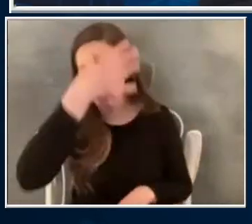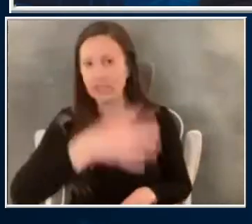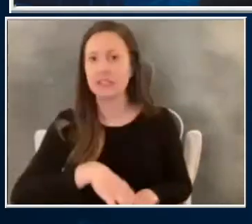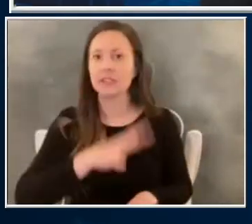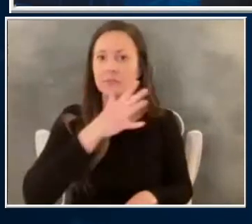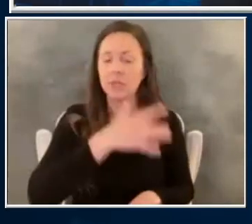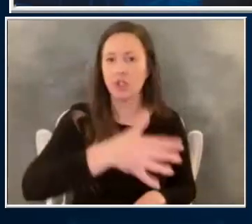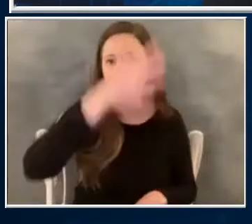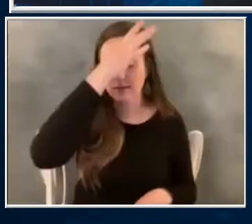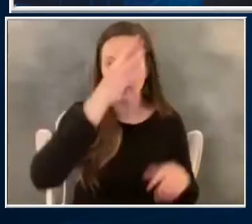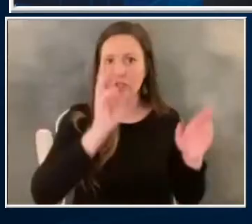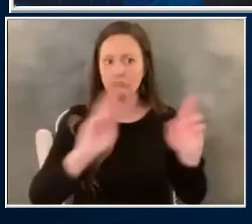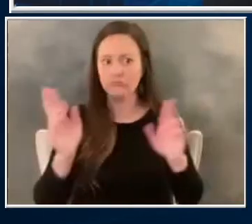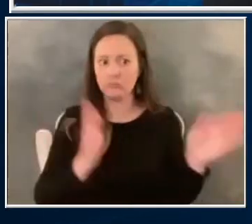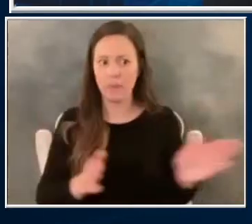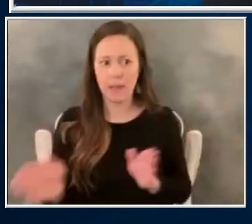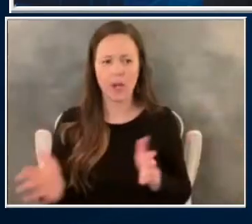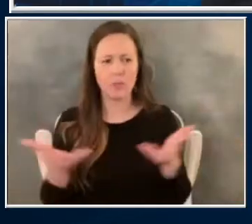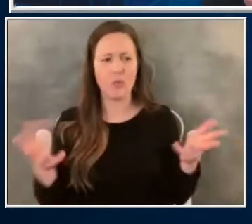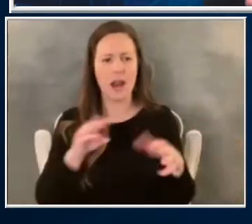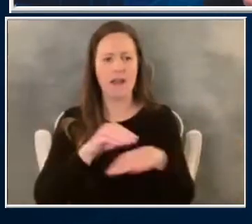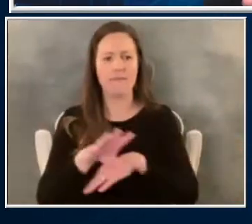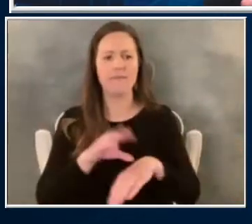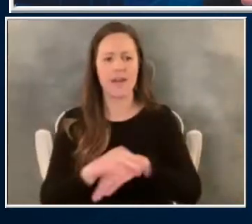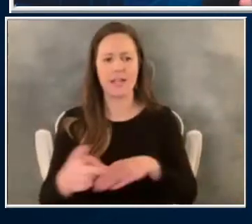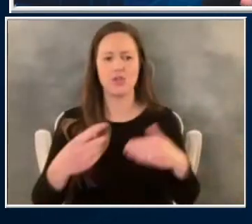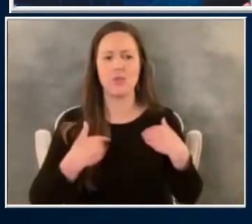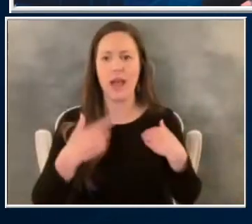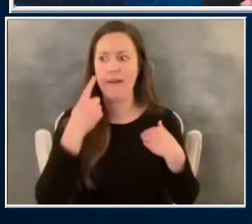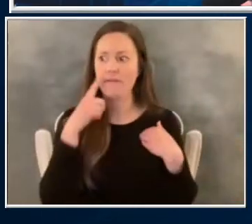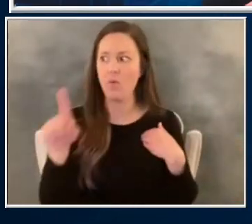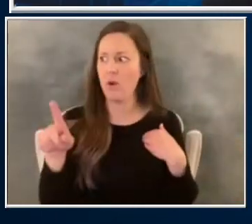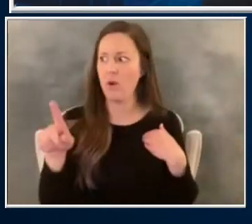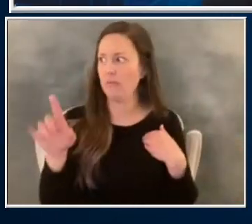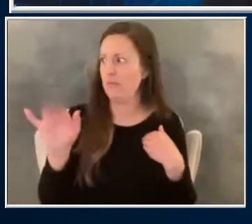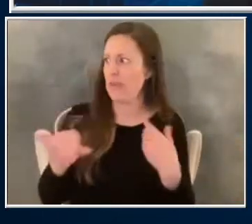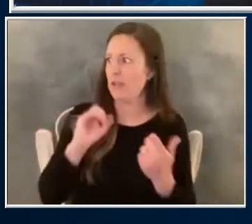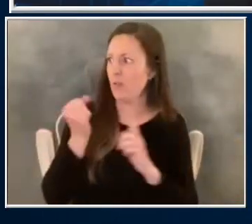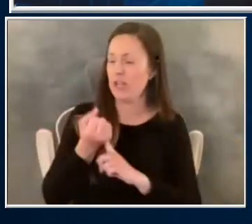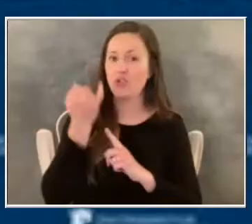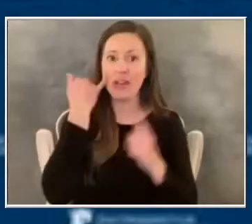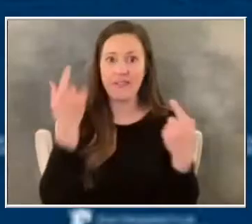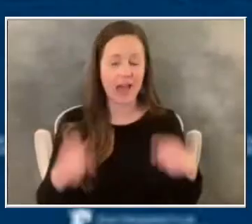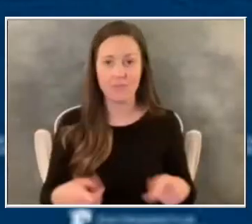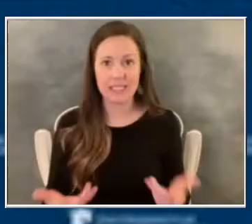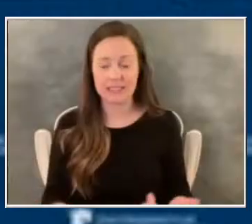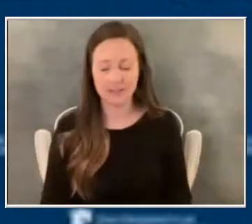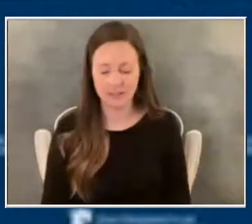do you have in the event something like that could happen?